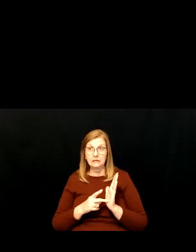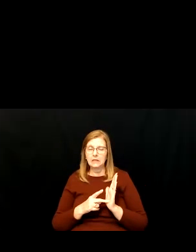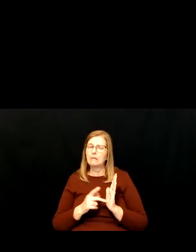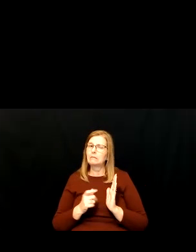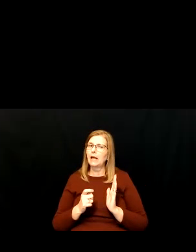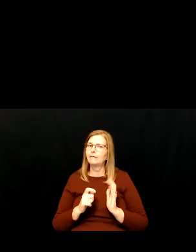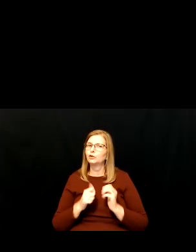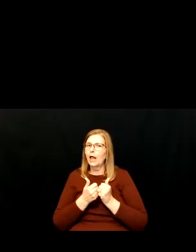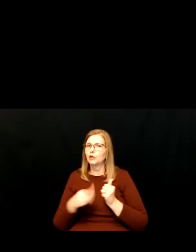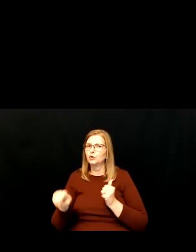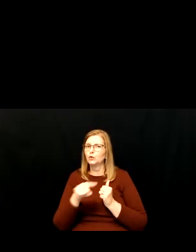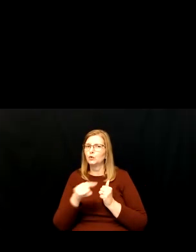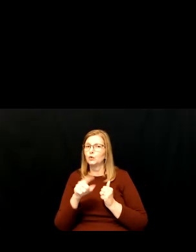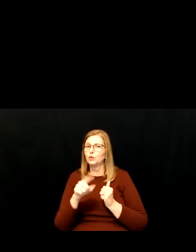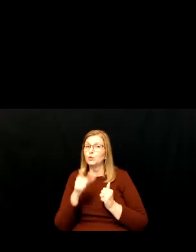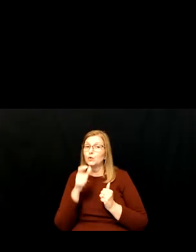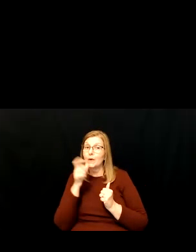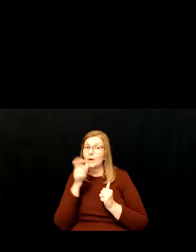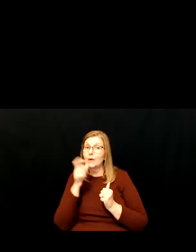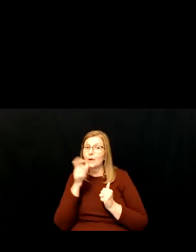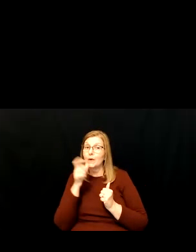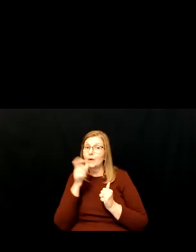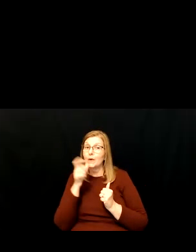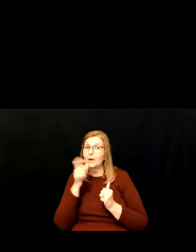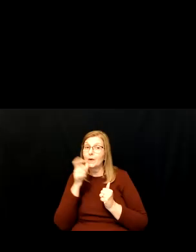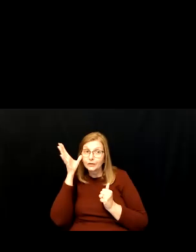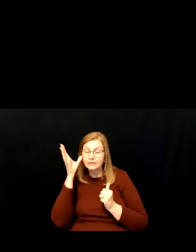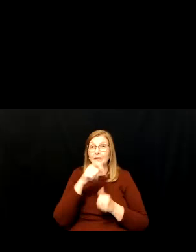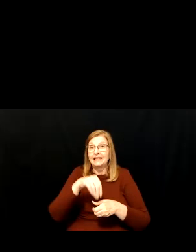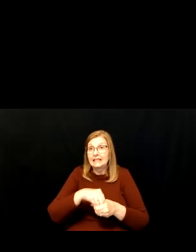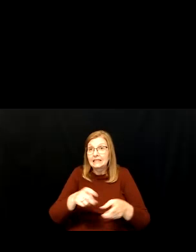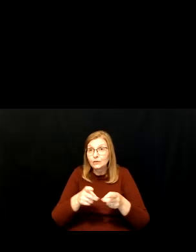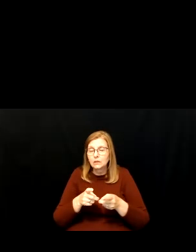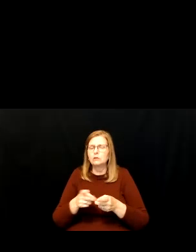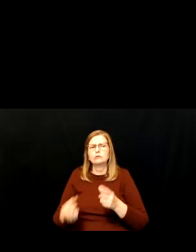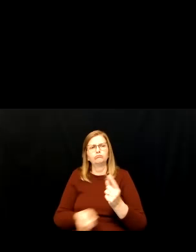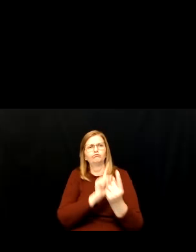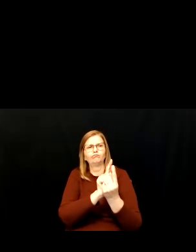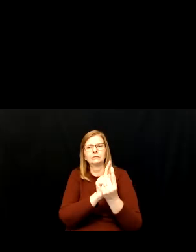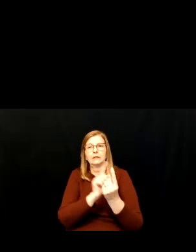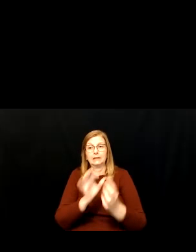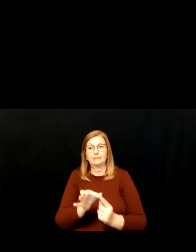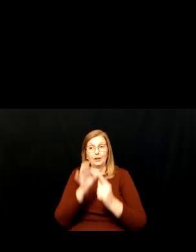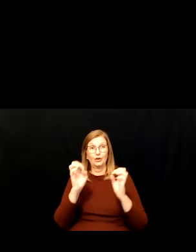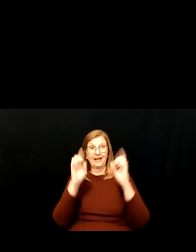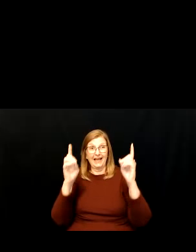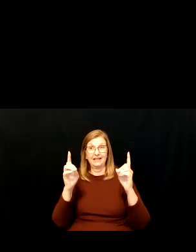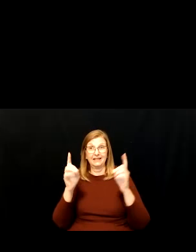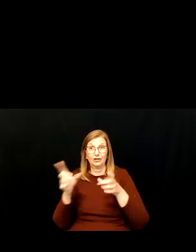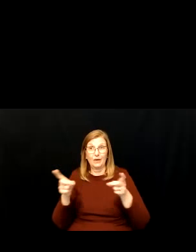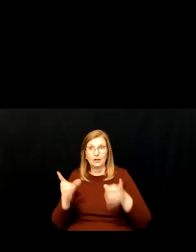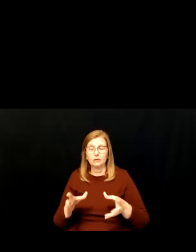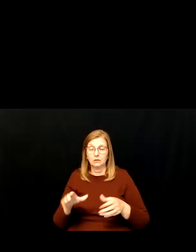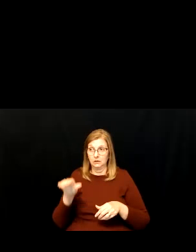are parents and those of you who are in districts to go to your special ed director and say, do